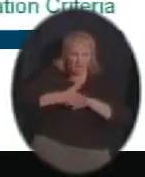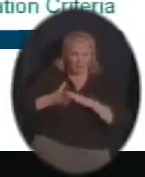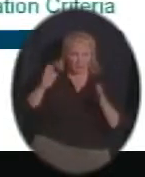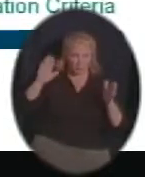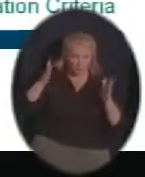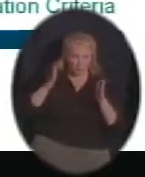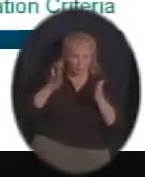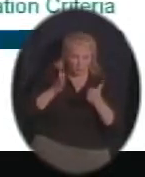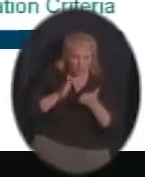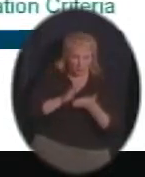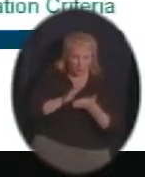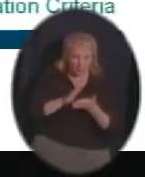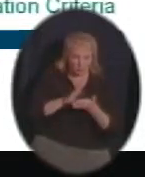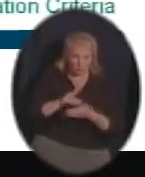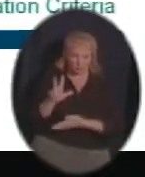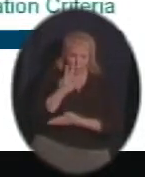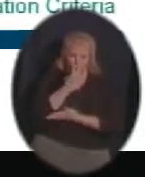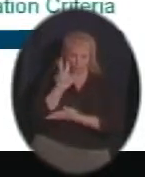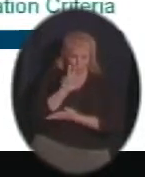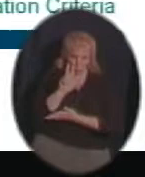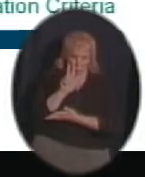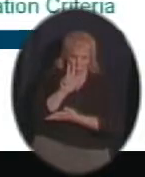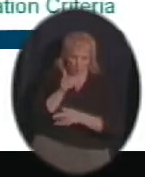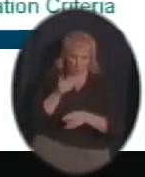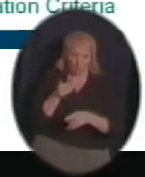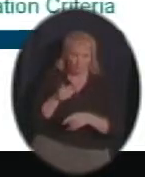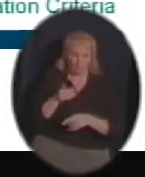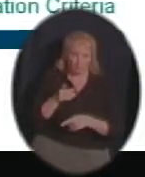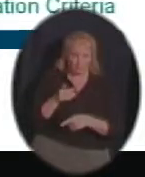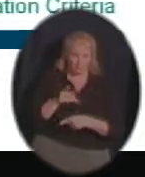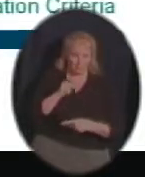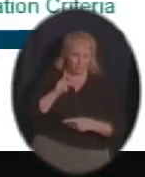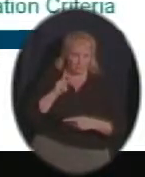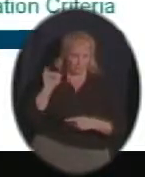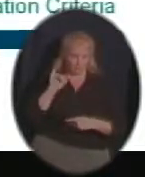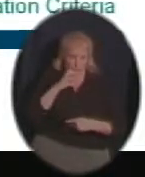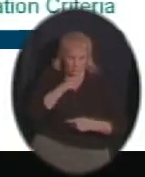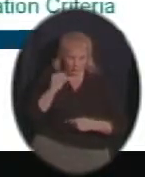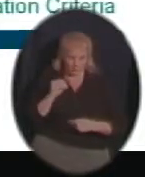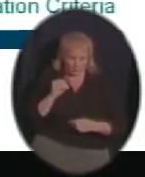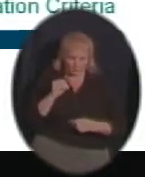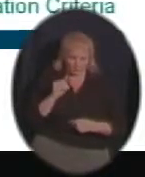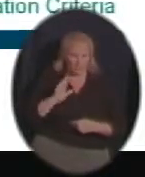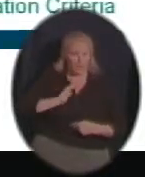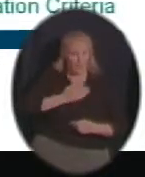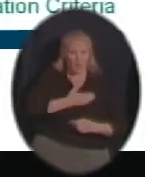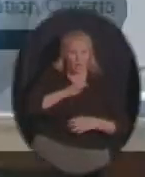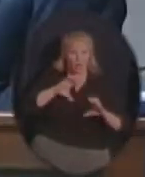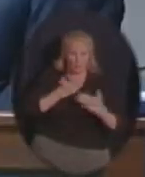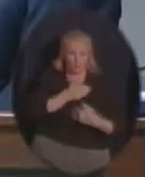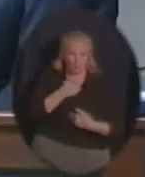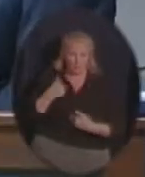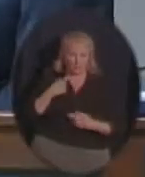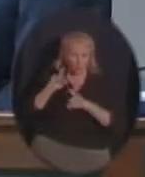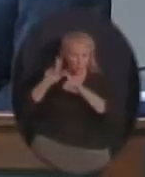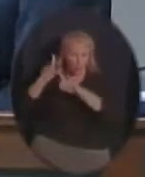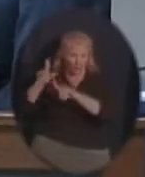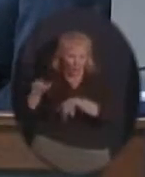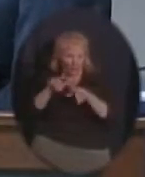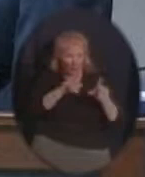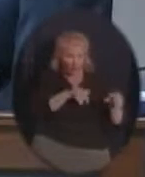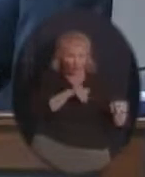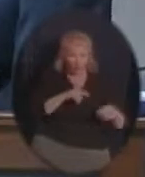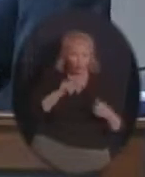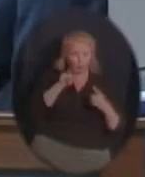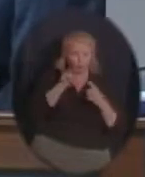very capable vendors, we had an interview process where the subcommittee went out to these vendors' locations and were able to meet the